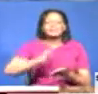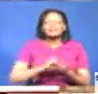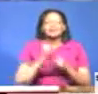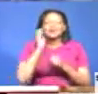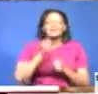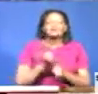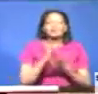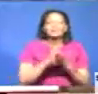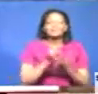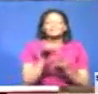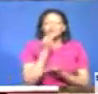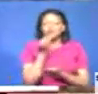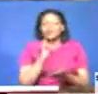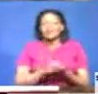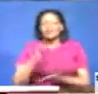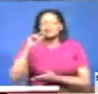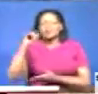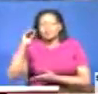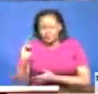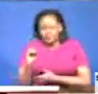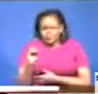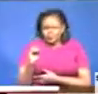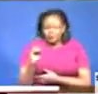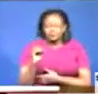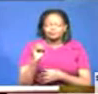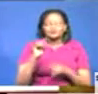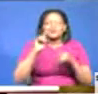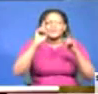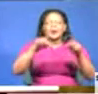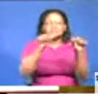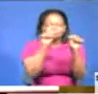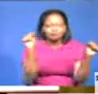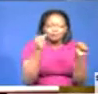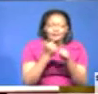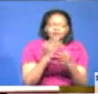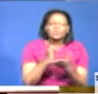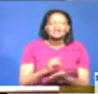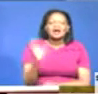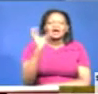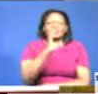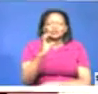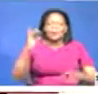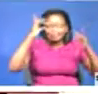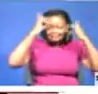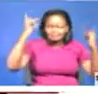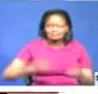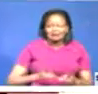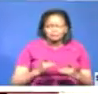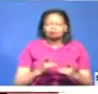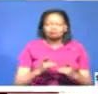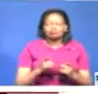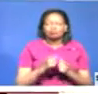kwamba vyakula vilivyo na chembechembe za GMO vinawekwa nembo ili kuhakikisha wateja wanafanya maamuzi yenye busara. But now, because